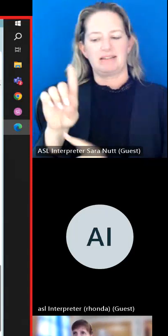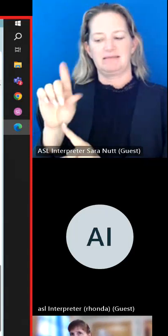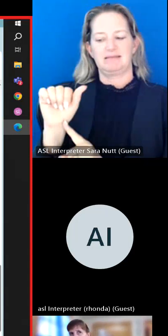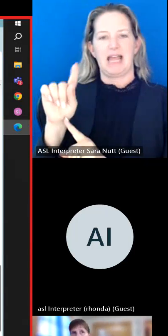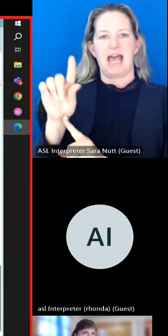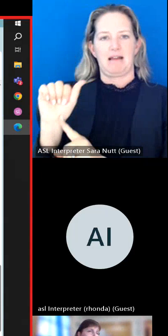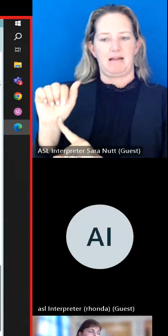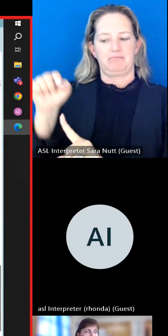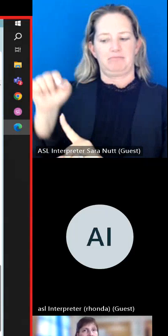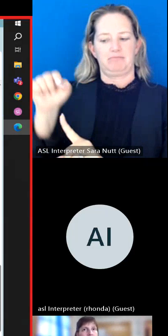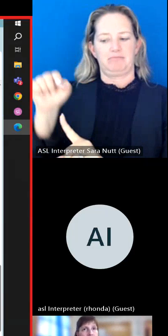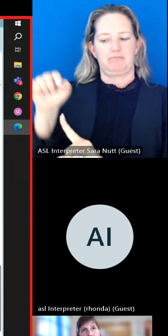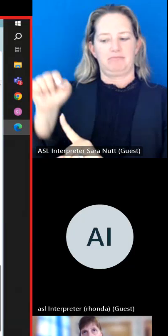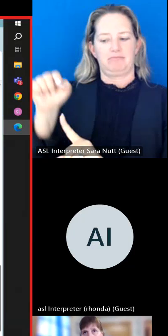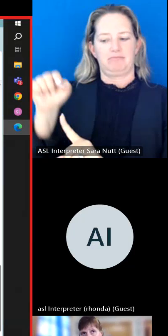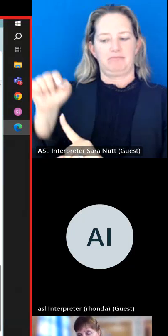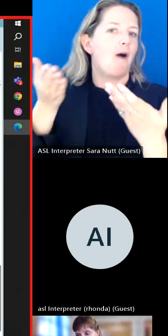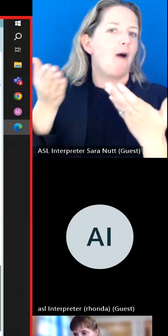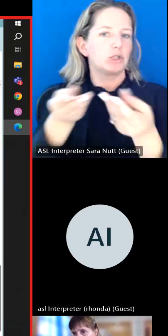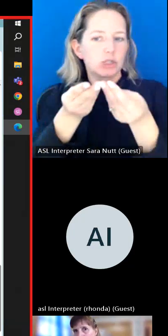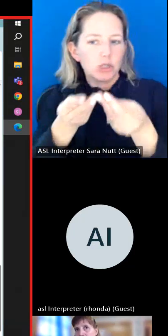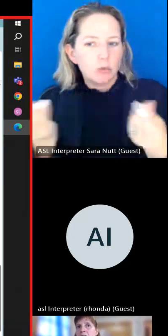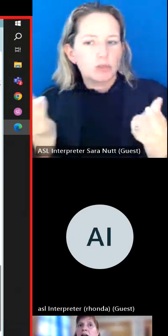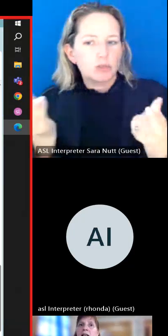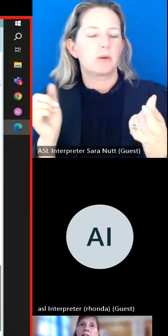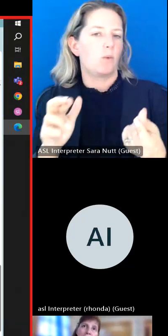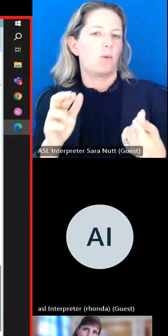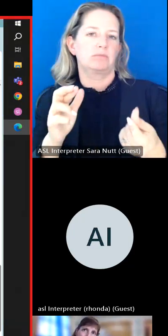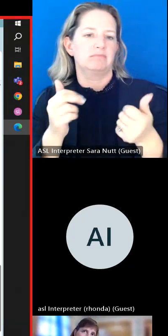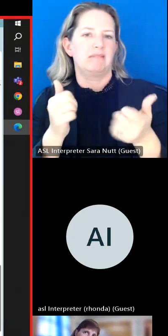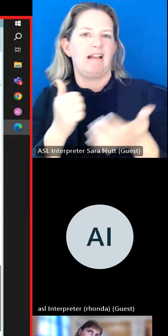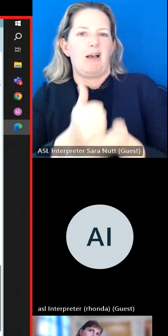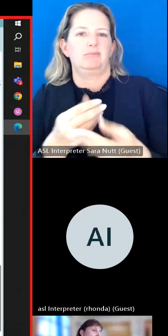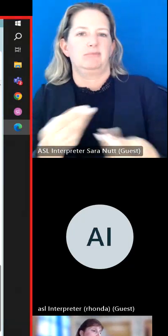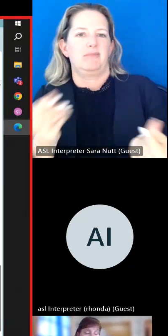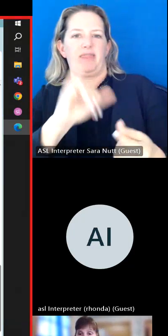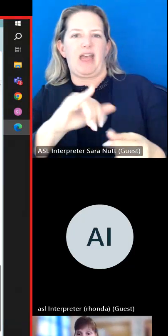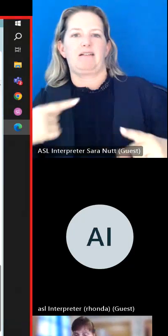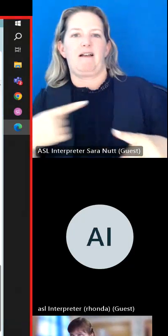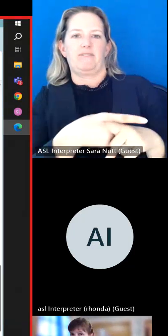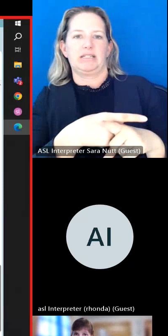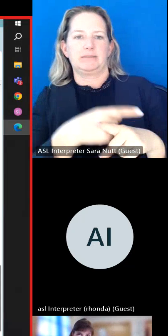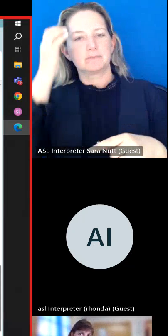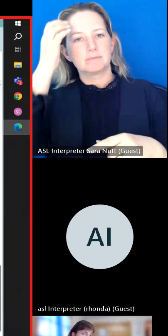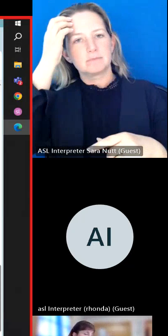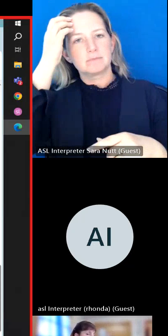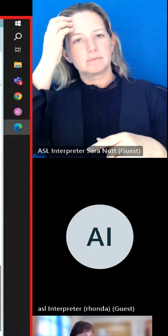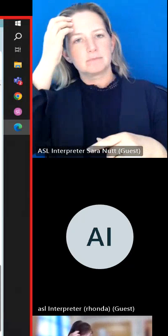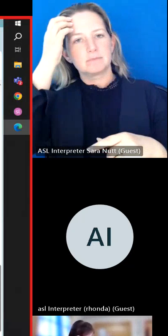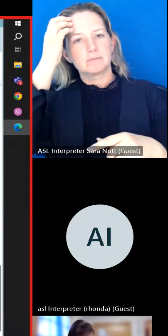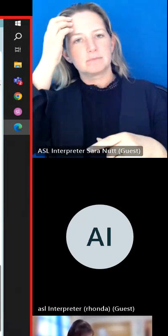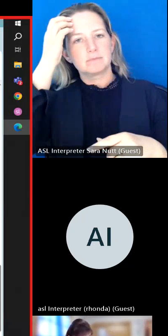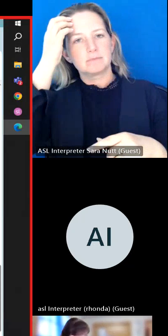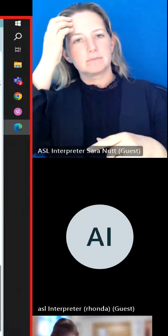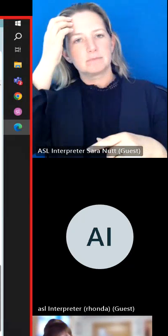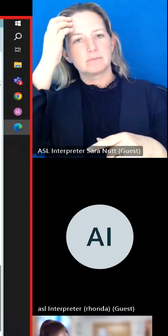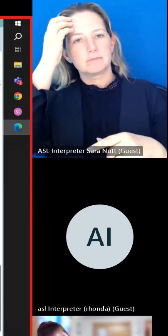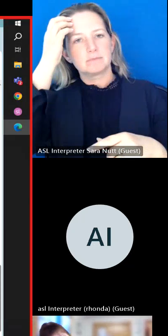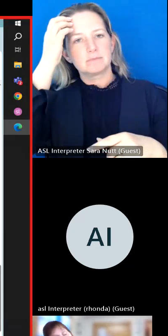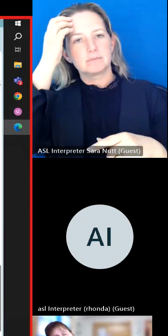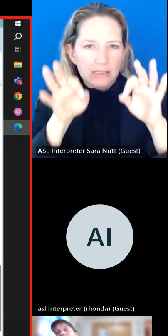offer solutions or a resolution to the conflict. So how do you decide to put what format,